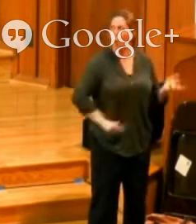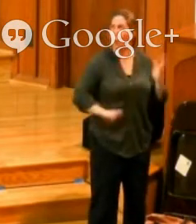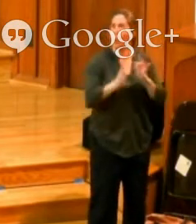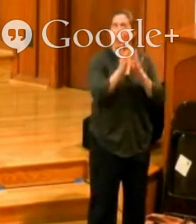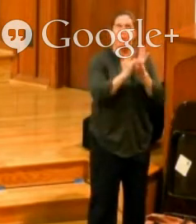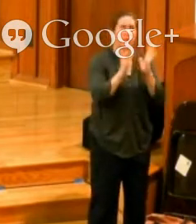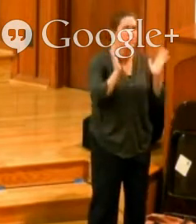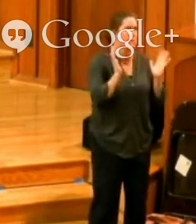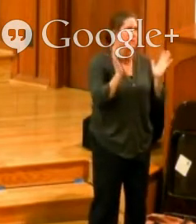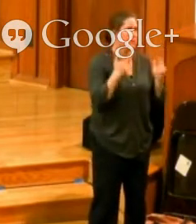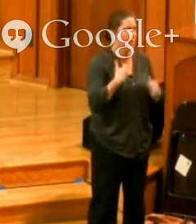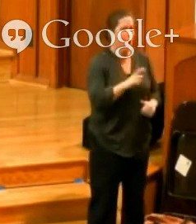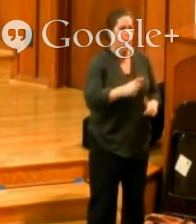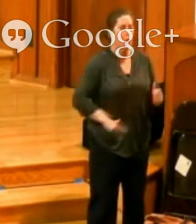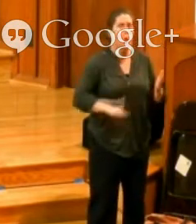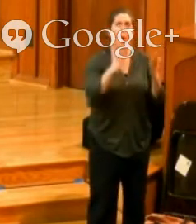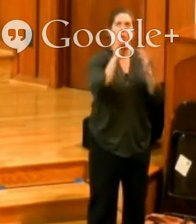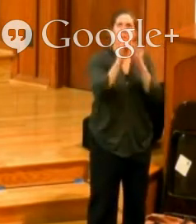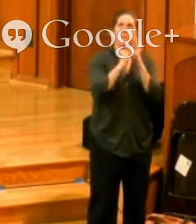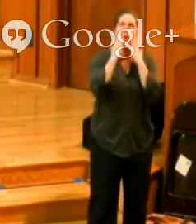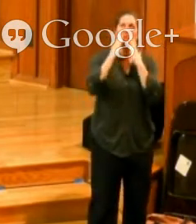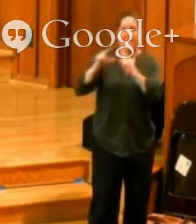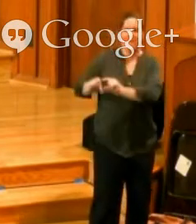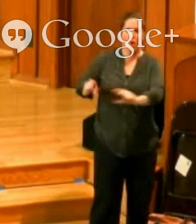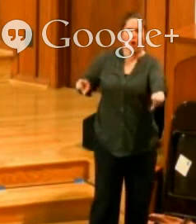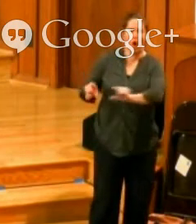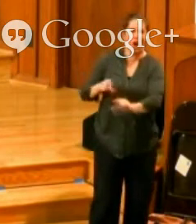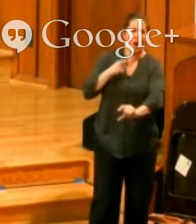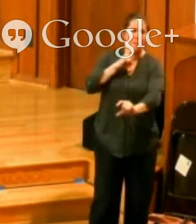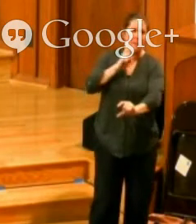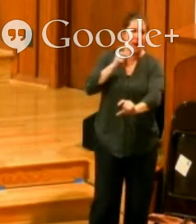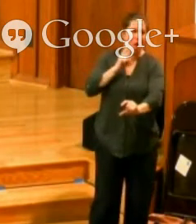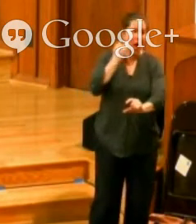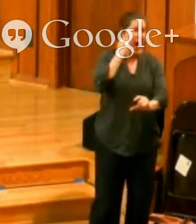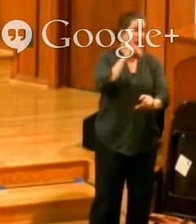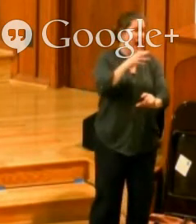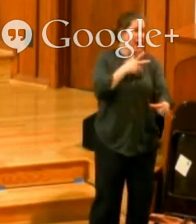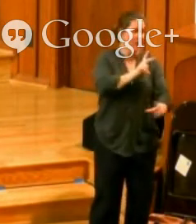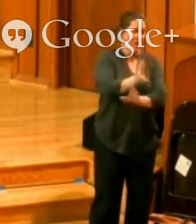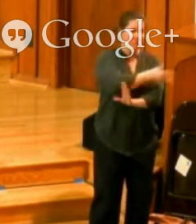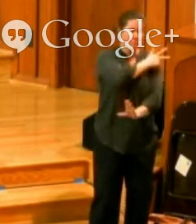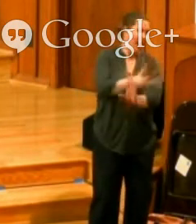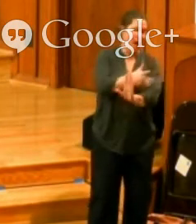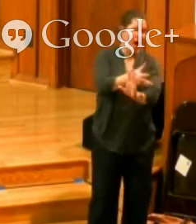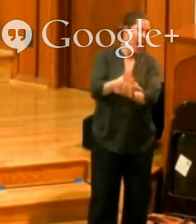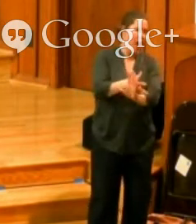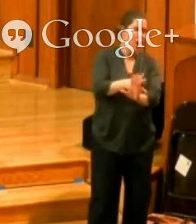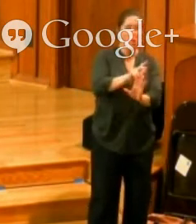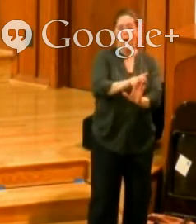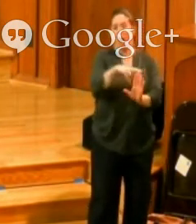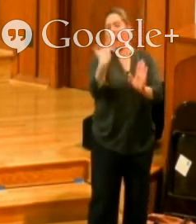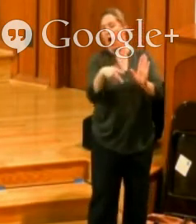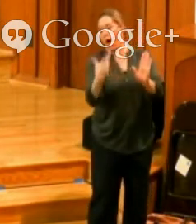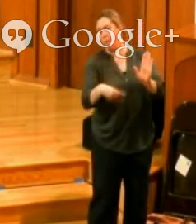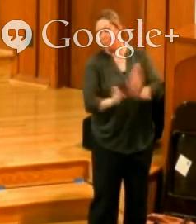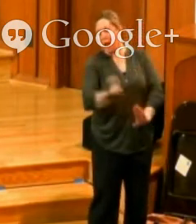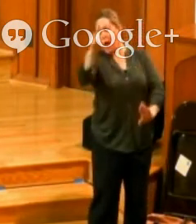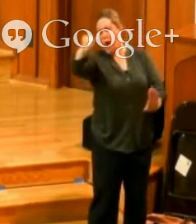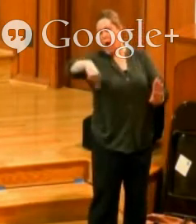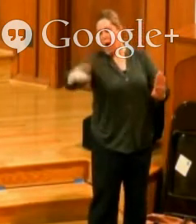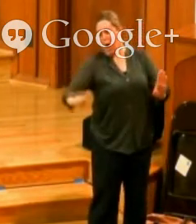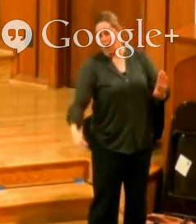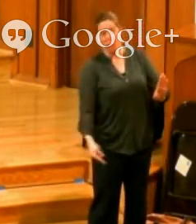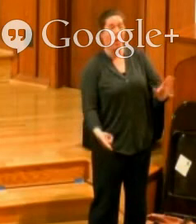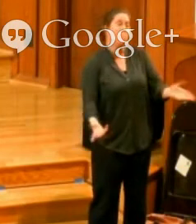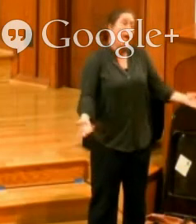thank you so much for the guardrails. Because at least if he crashes into it, we probably won't go torpedoing off the cliff, although we